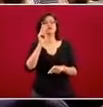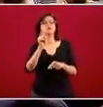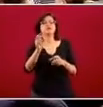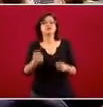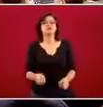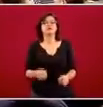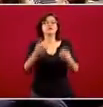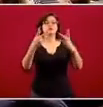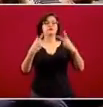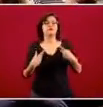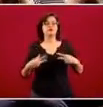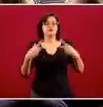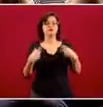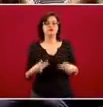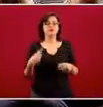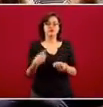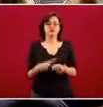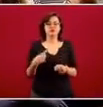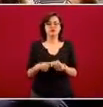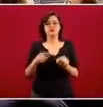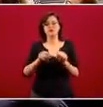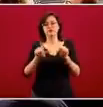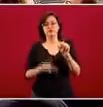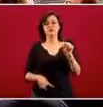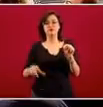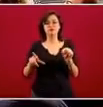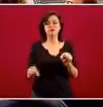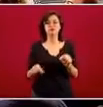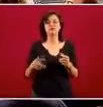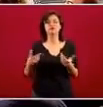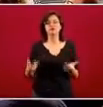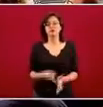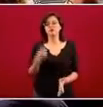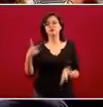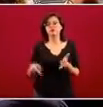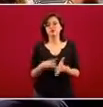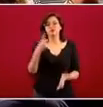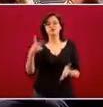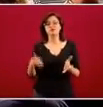curve, it's a technical term.